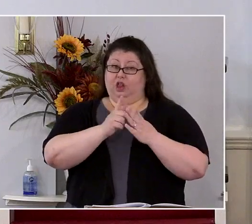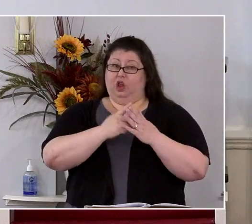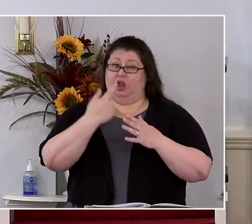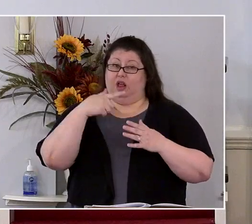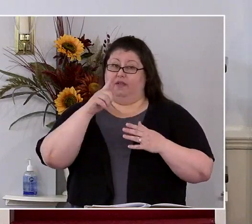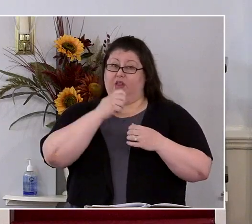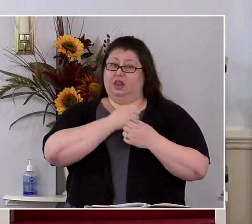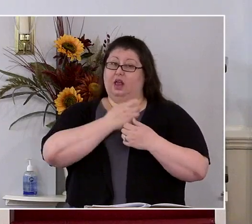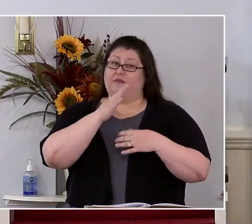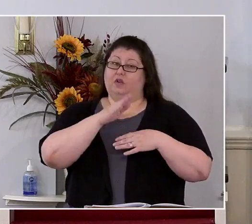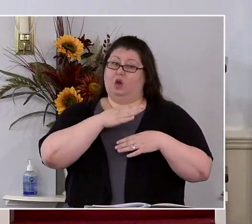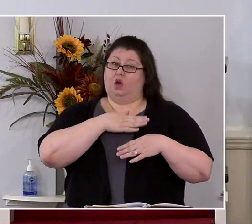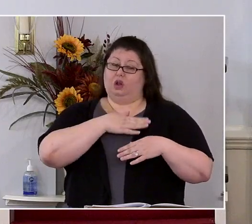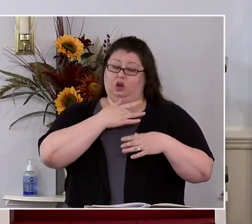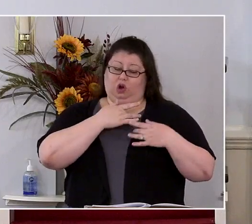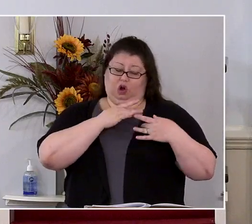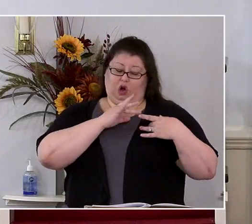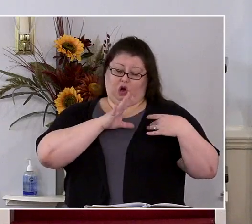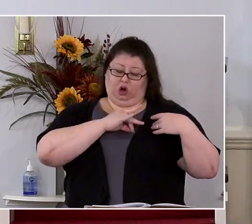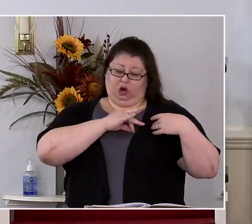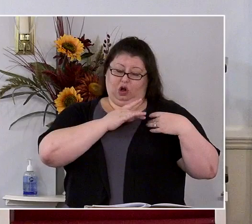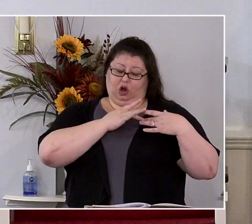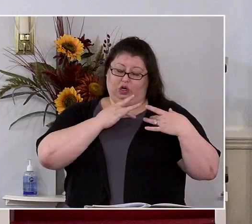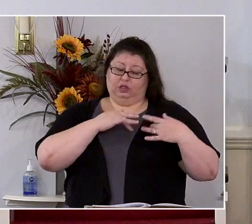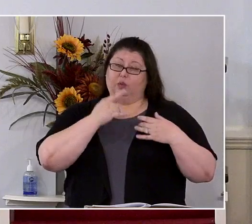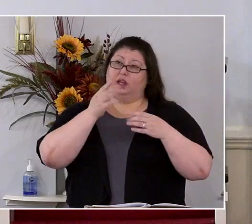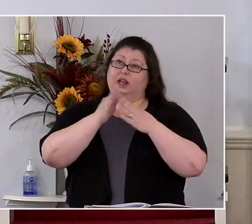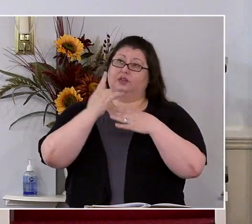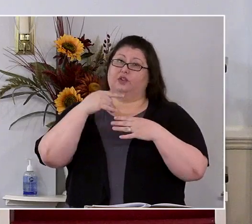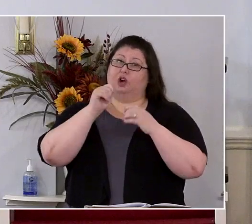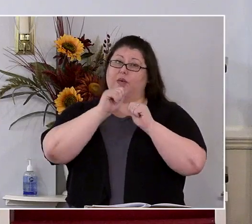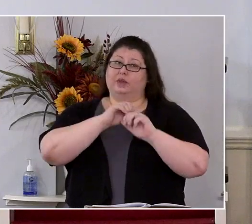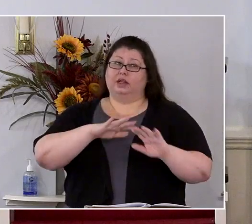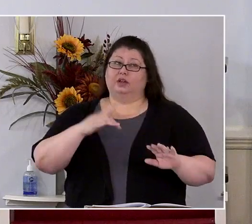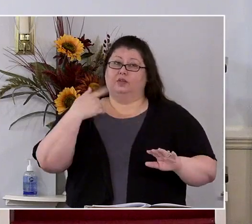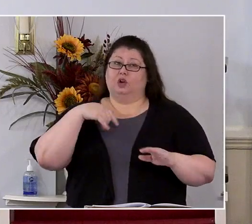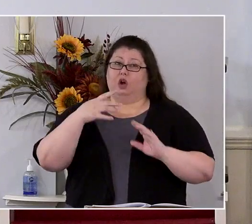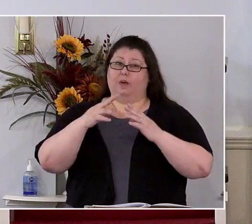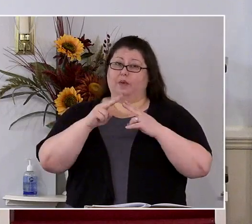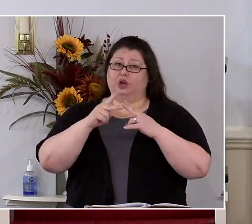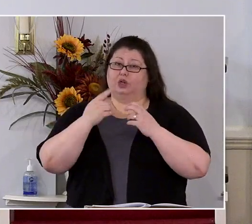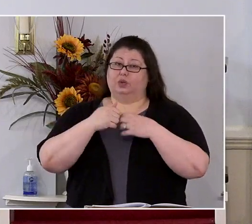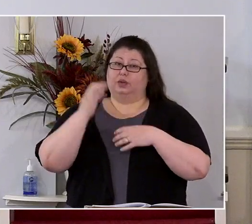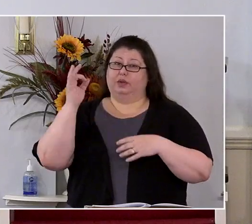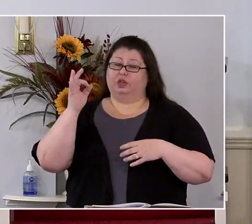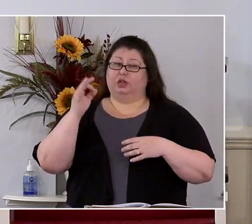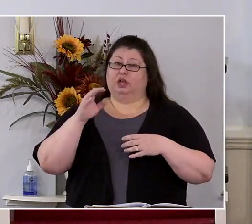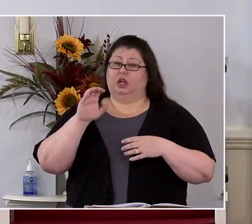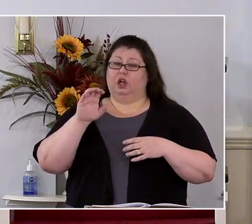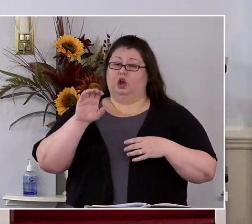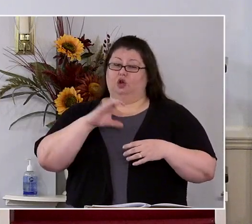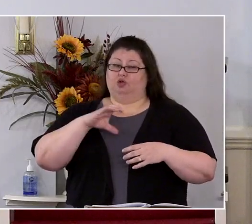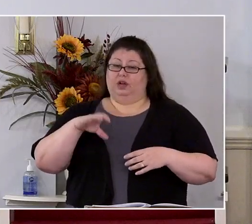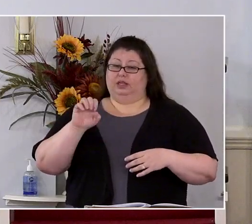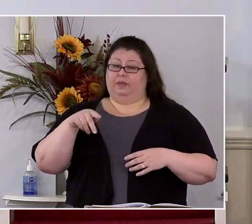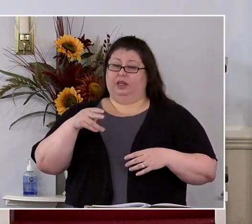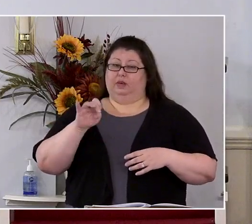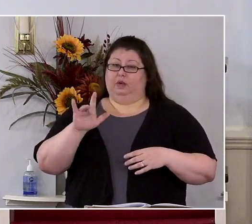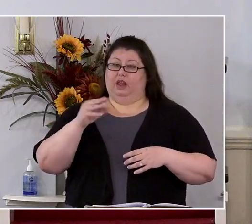our hearts. We ask your blessing on our partners in ministry, Christ Episcopal and Father